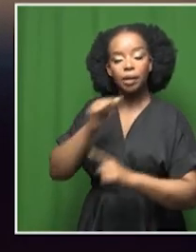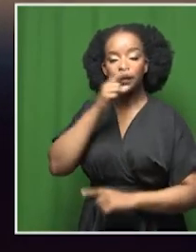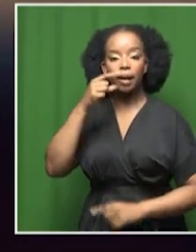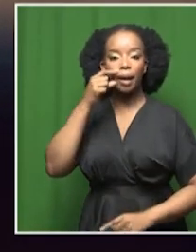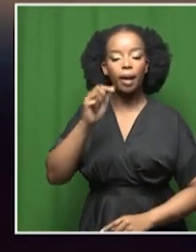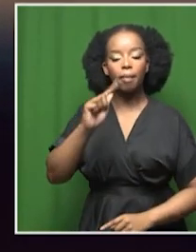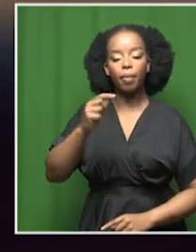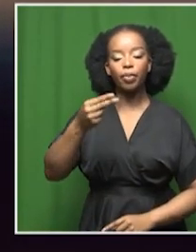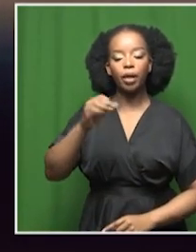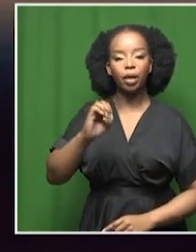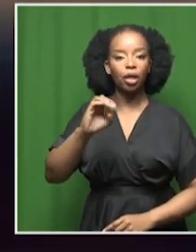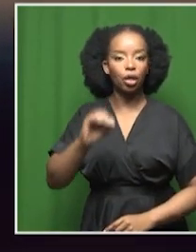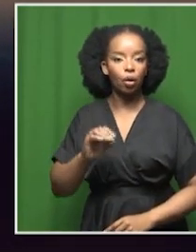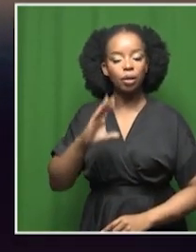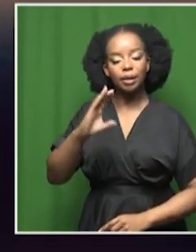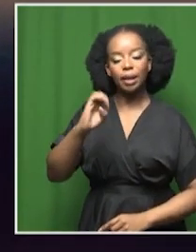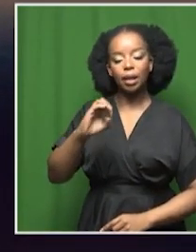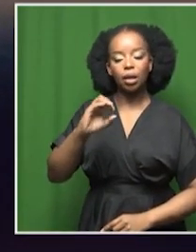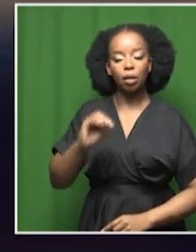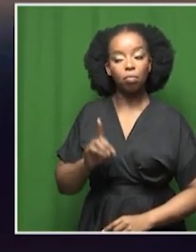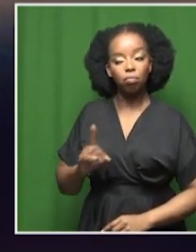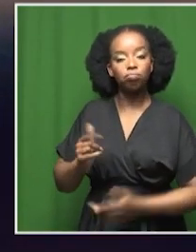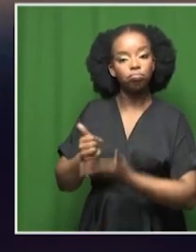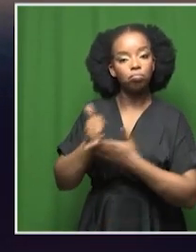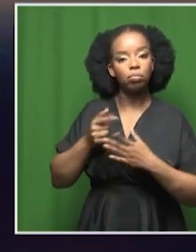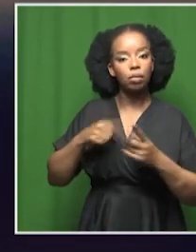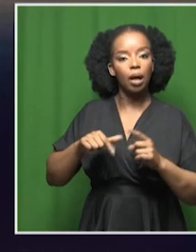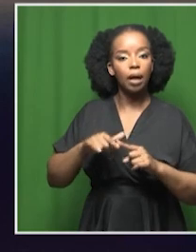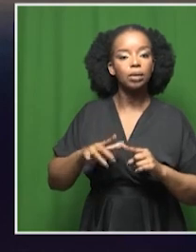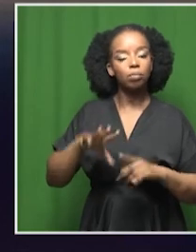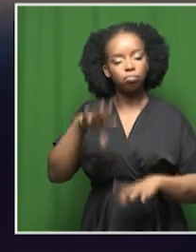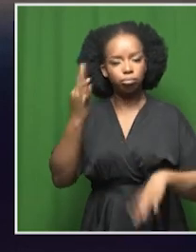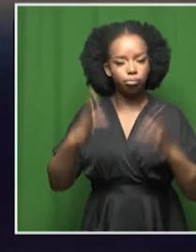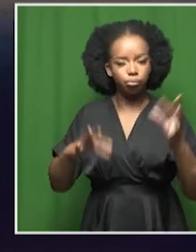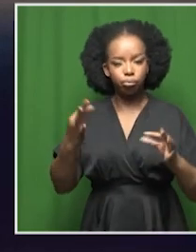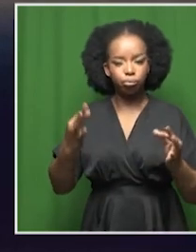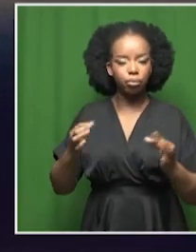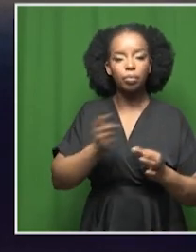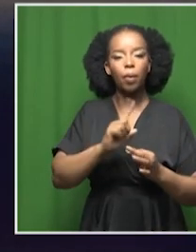Business Chamber, Agbiz, helping us to unpack what those effects will